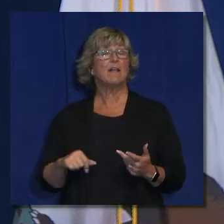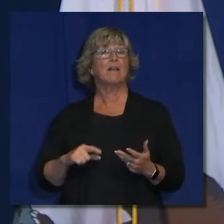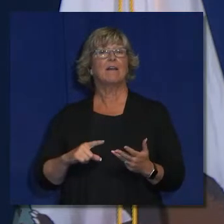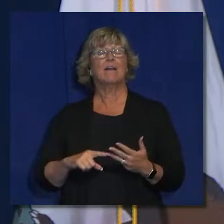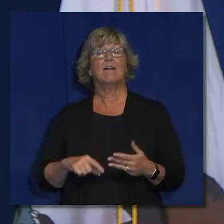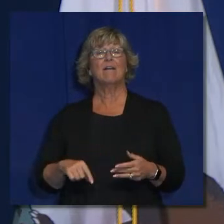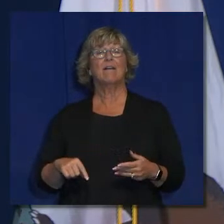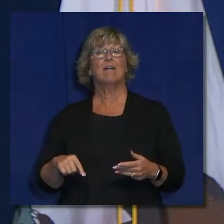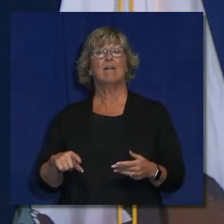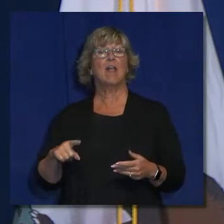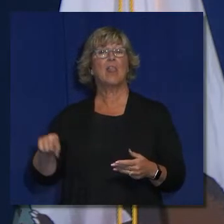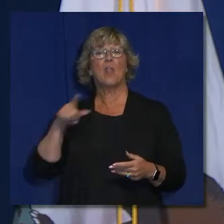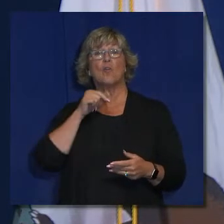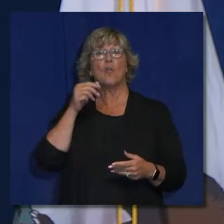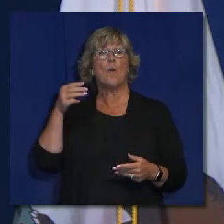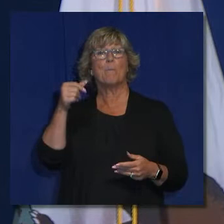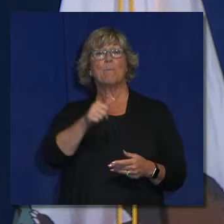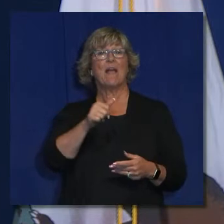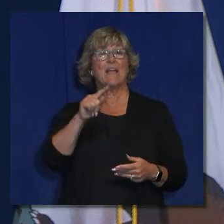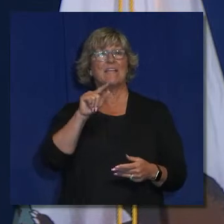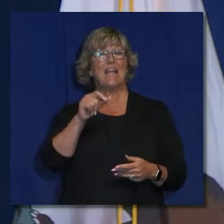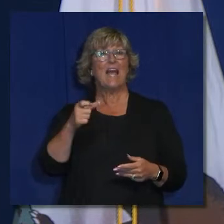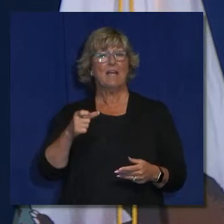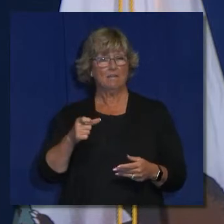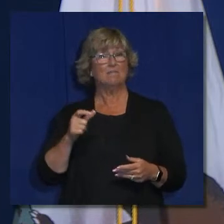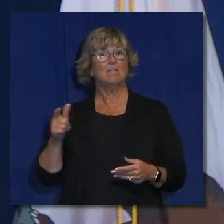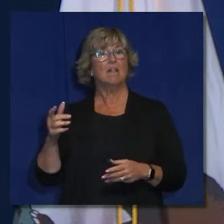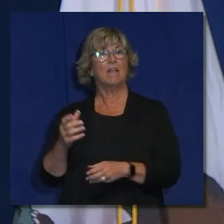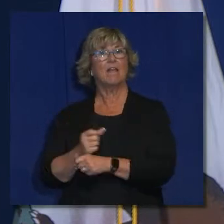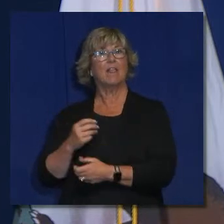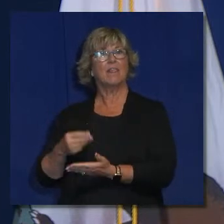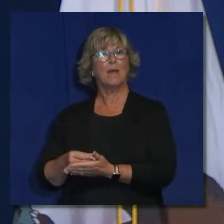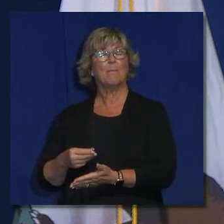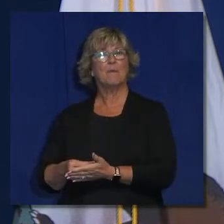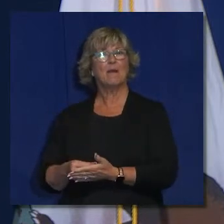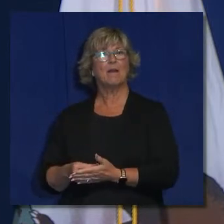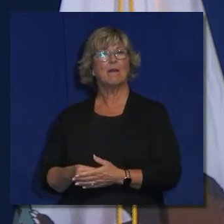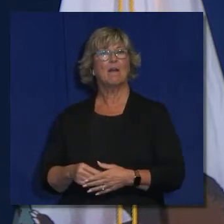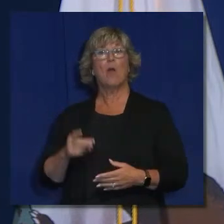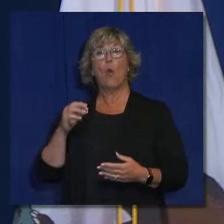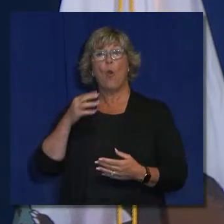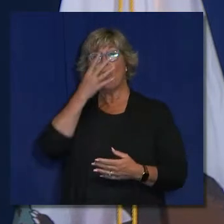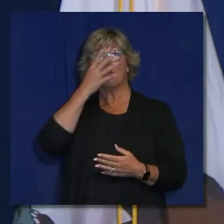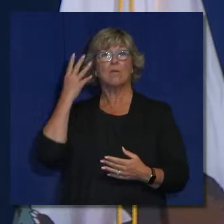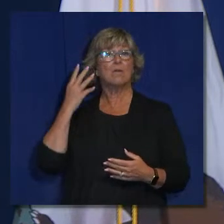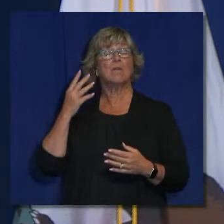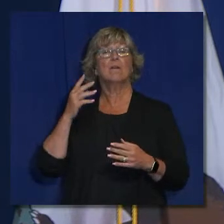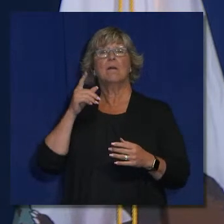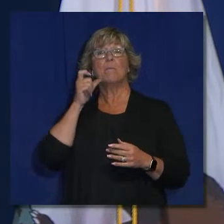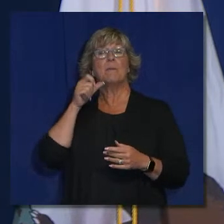those that don't pay any income taxes, and many undocumented residents.